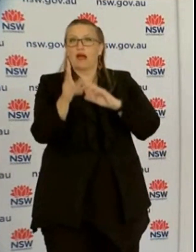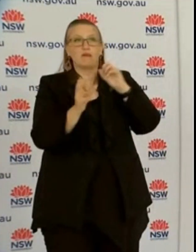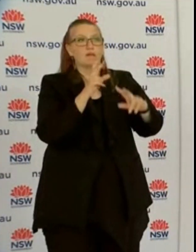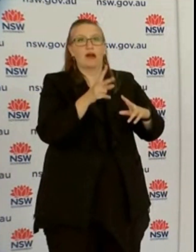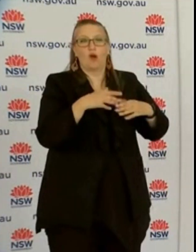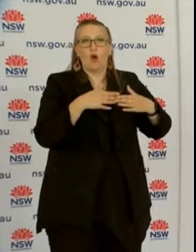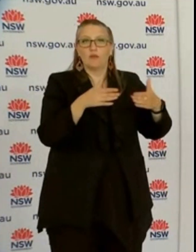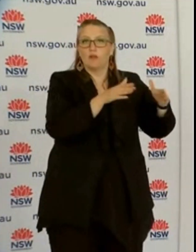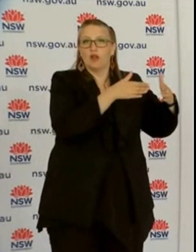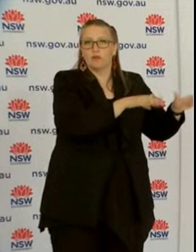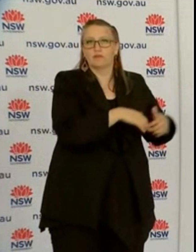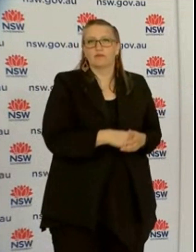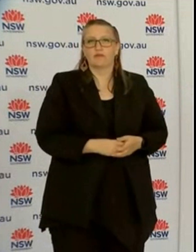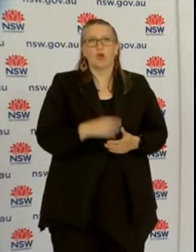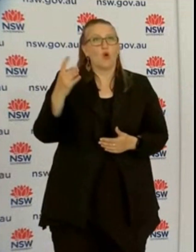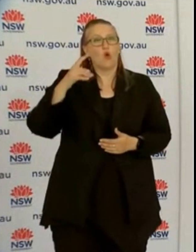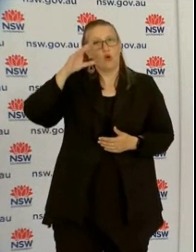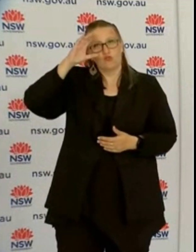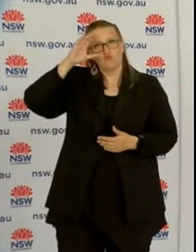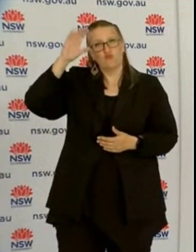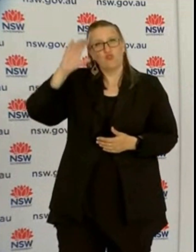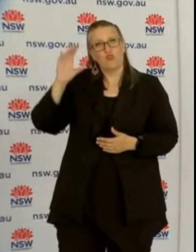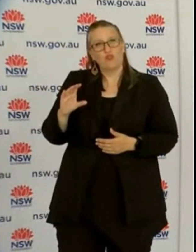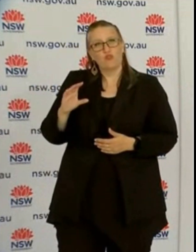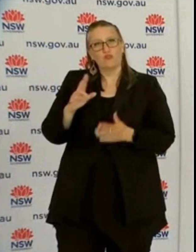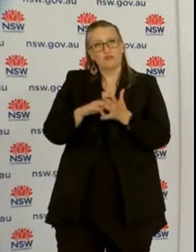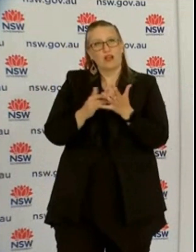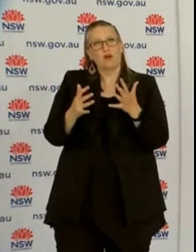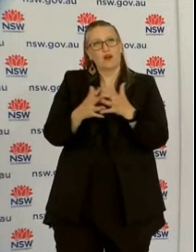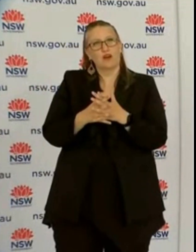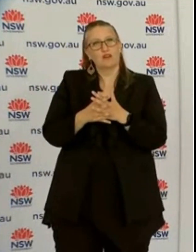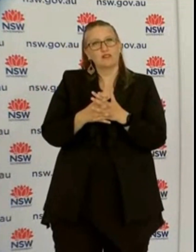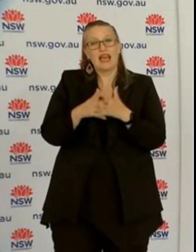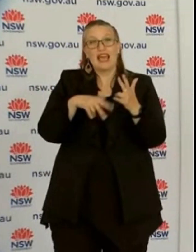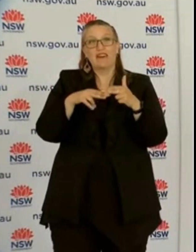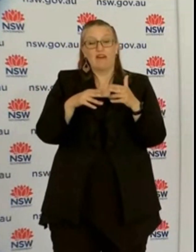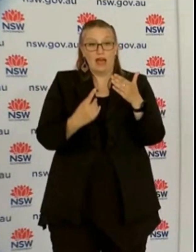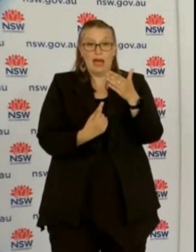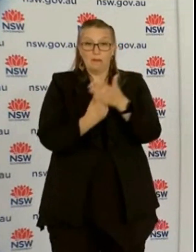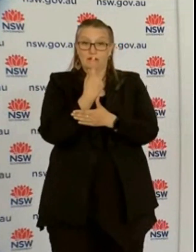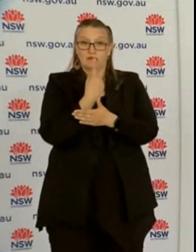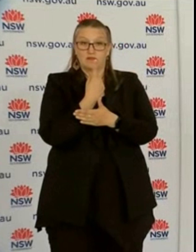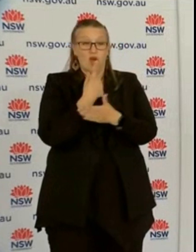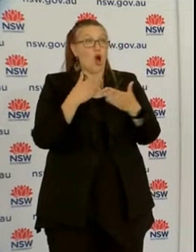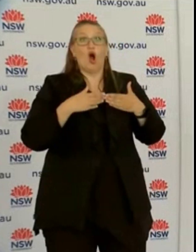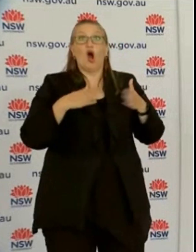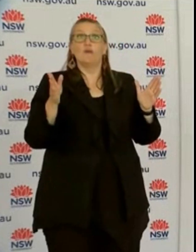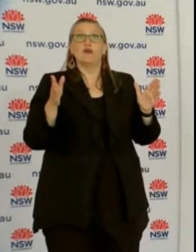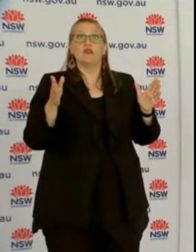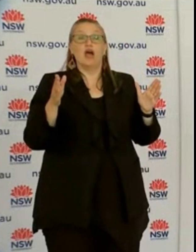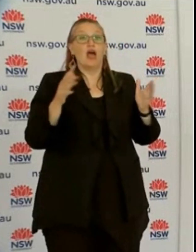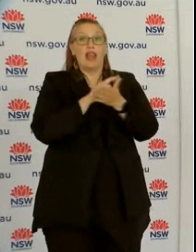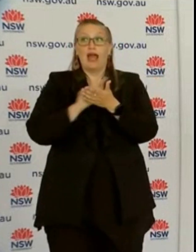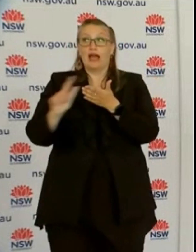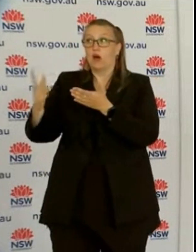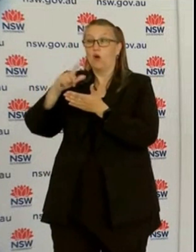regional rural New South Wales, if they may have a freedom because they've been lifted from a restriction now, will lose that freedom. I make that absolutely blunt and make that